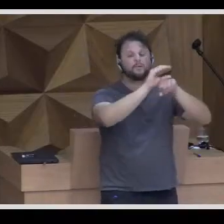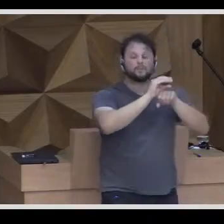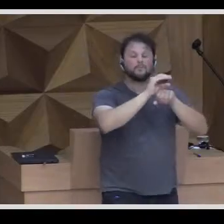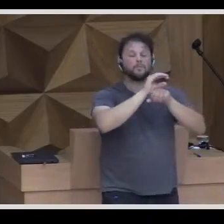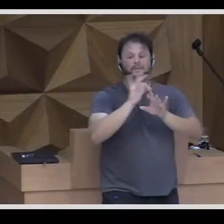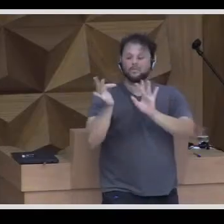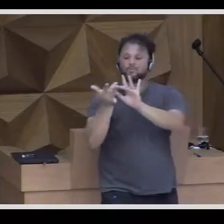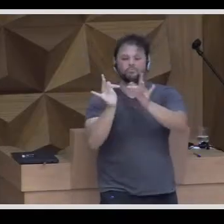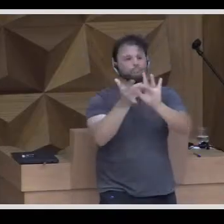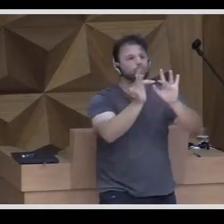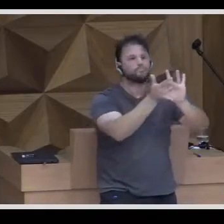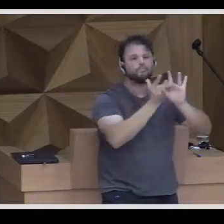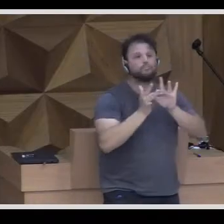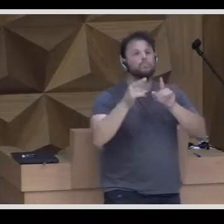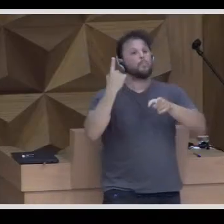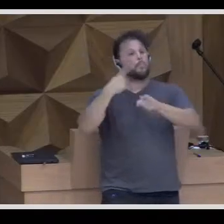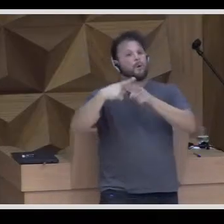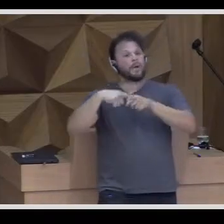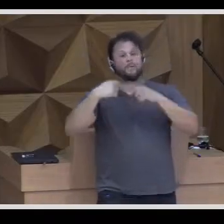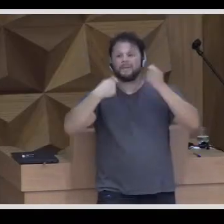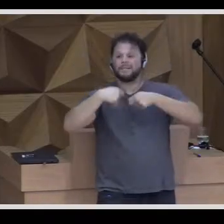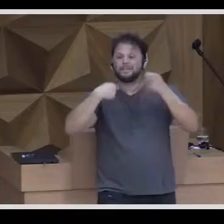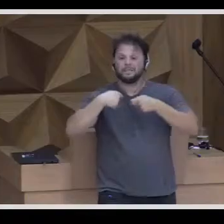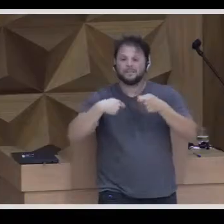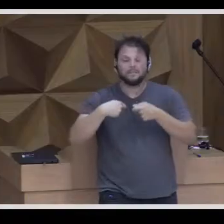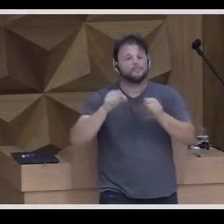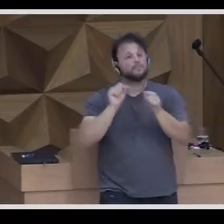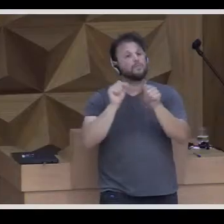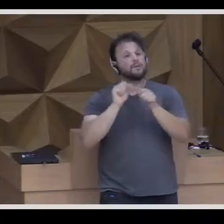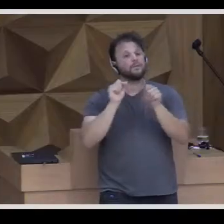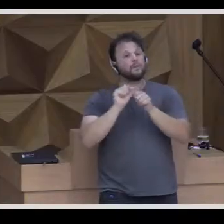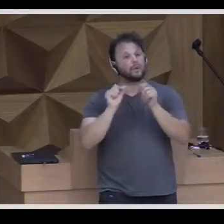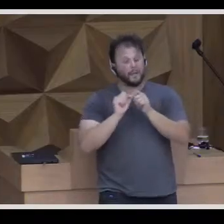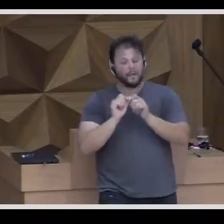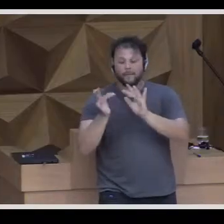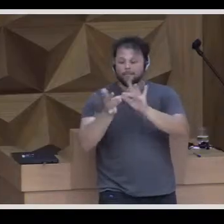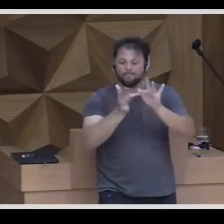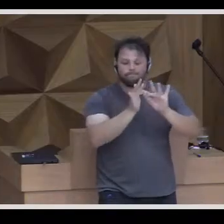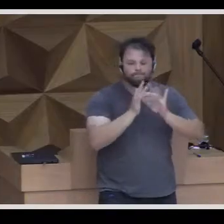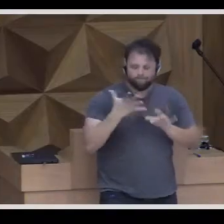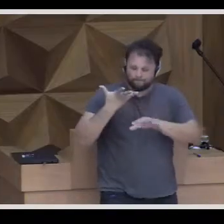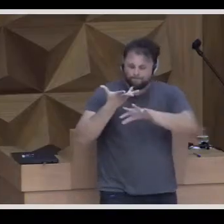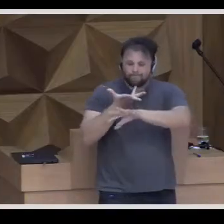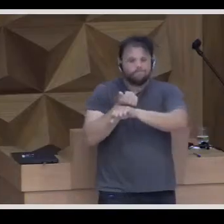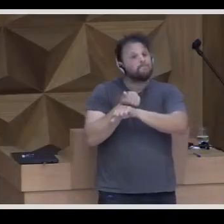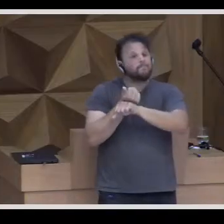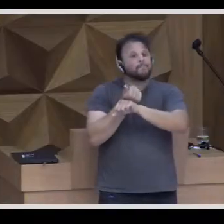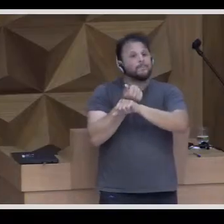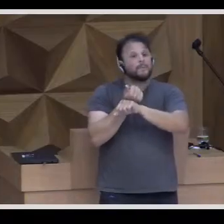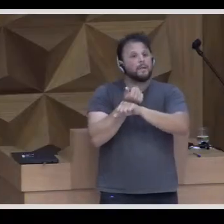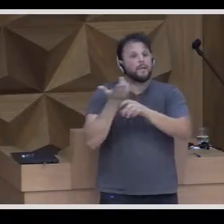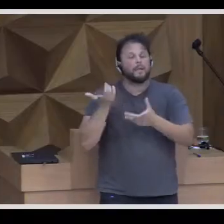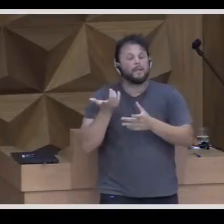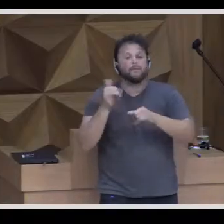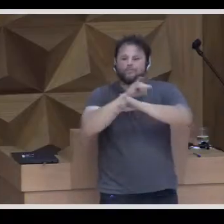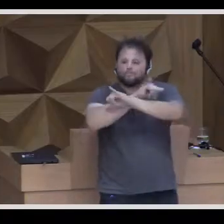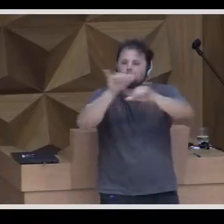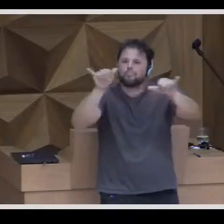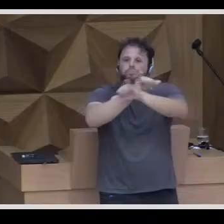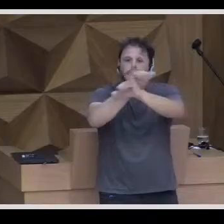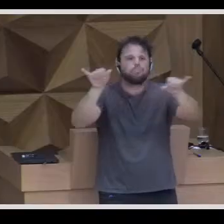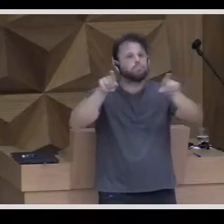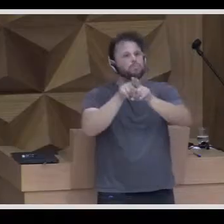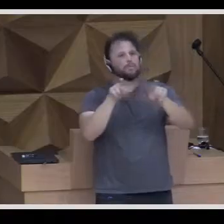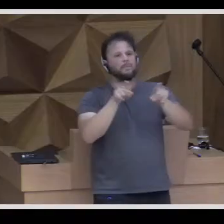it and make it an interdisciplinary core, not just the core of our nexus, but the core of all of these